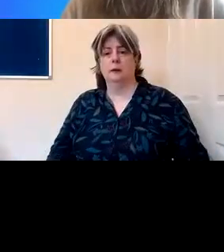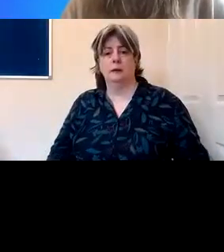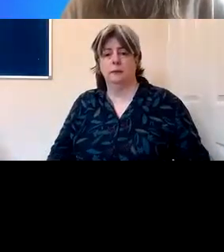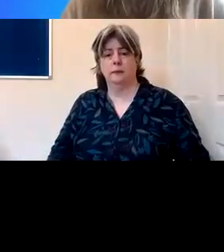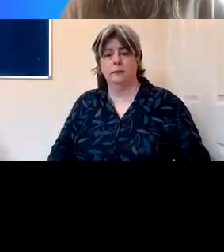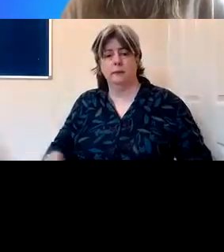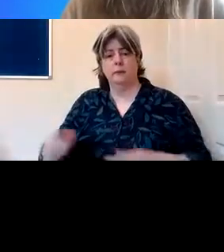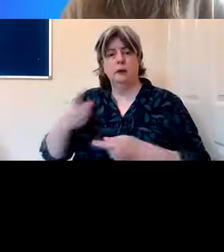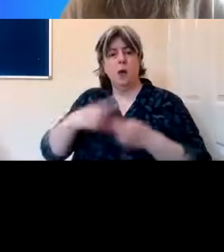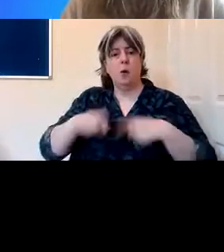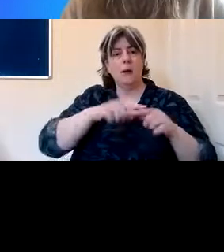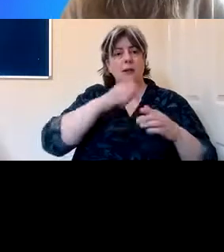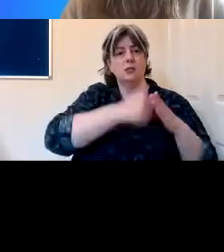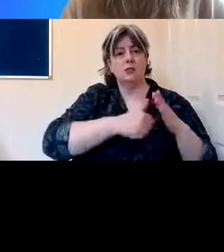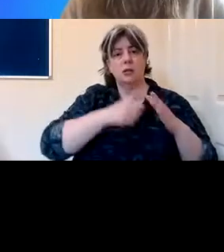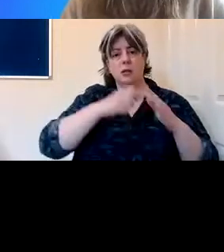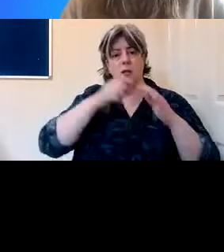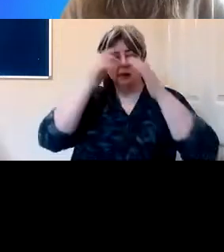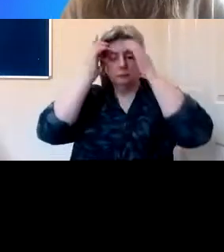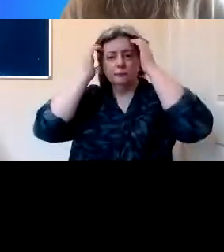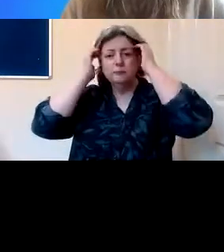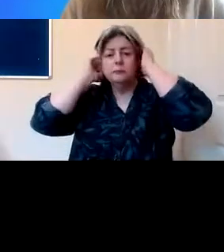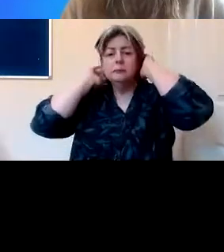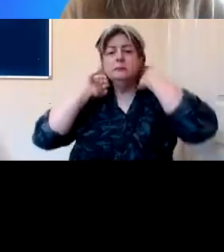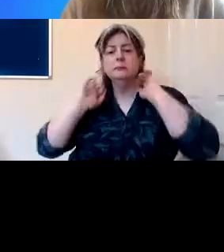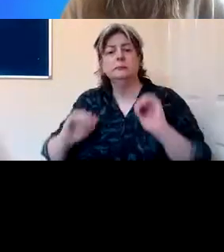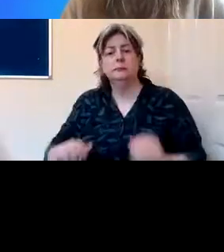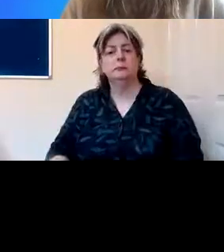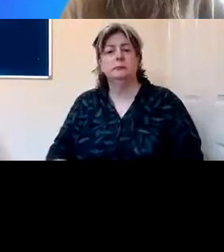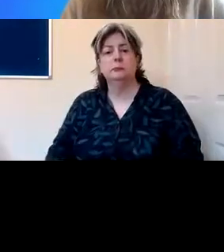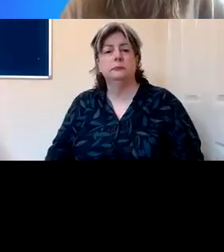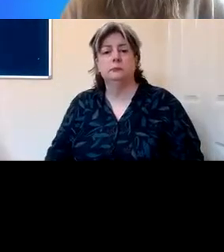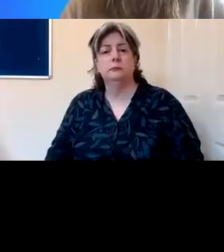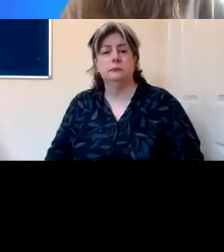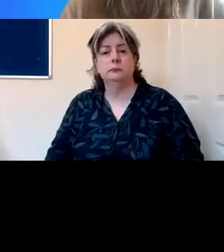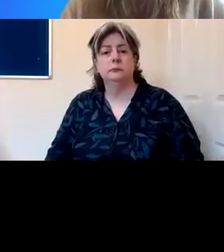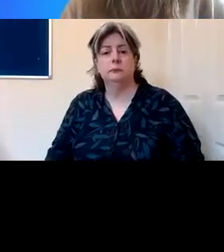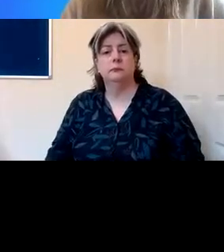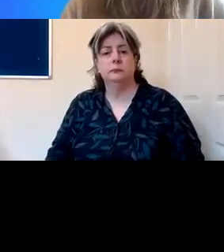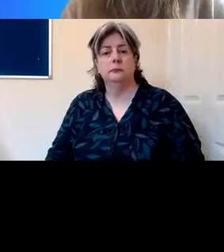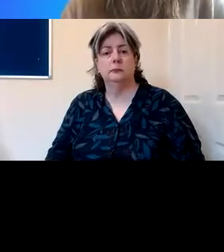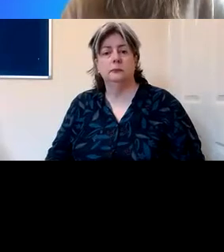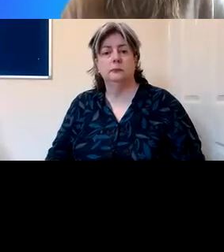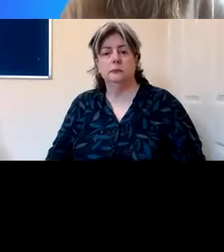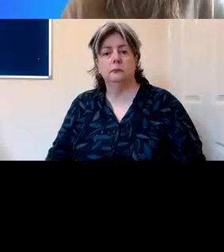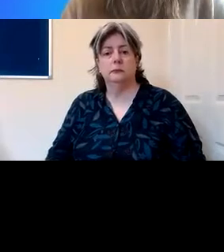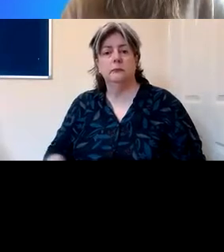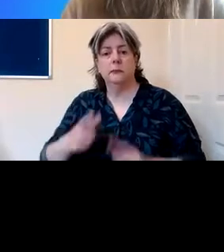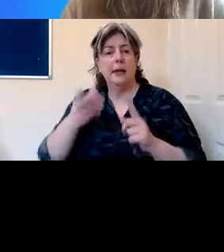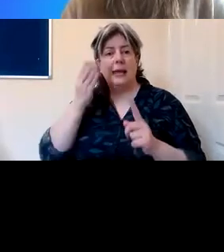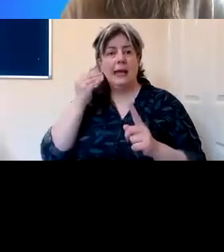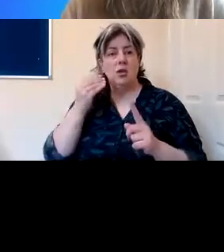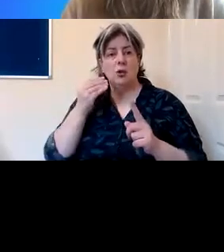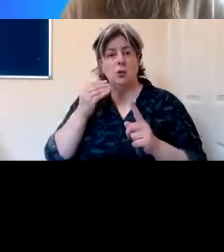I'll go back to the start of my answer. Do you hear any of it? We can hear you, Lee. It's just I think people